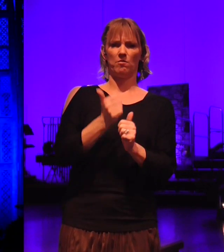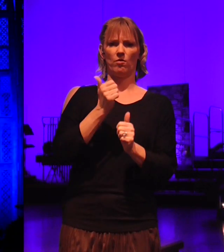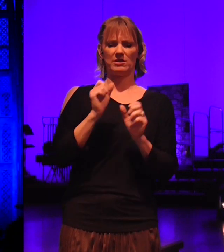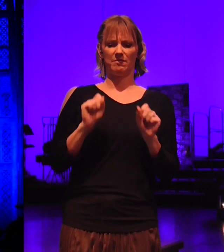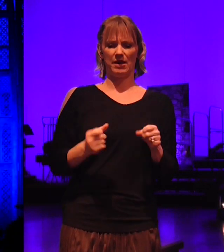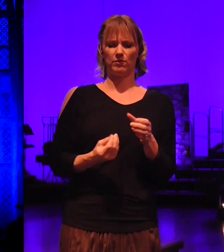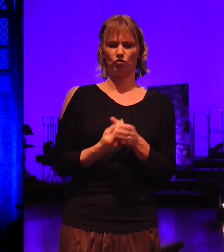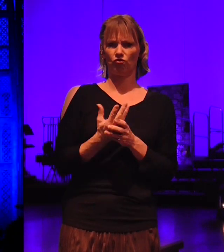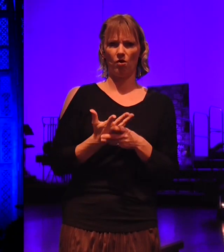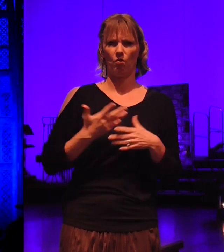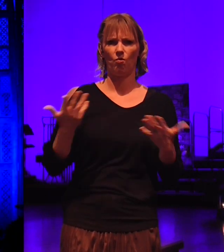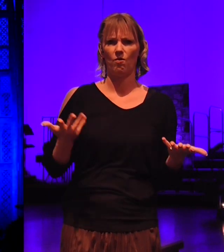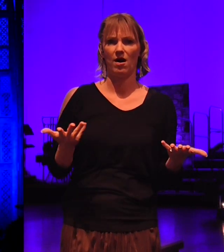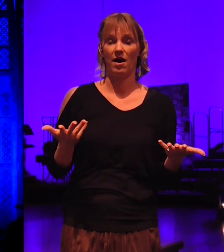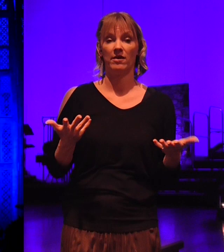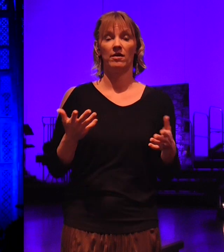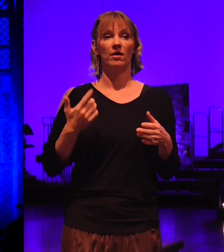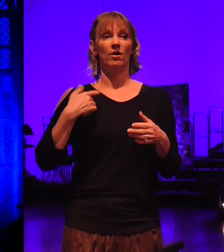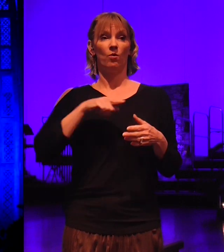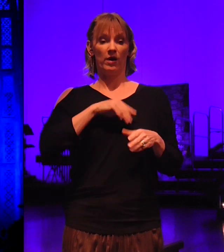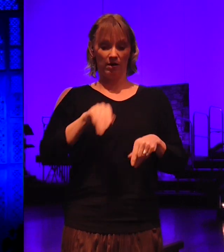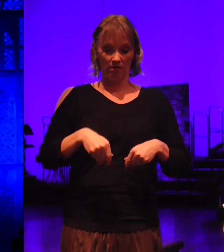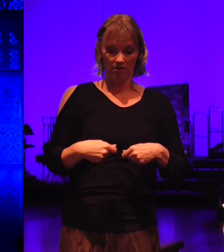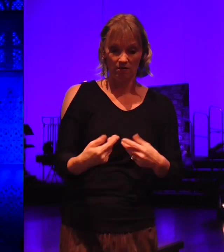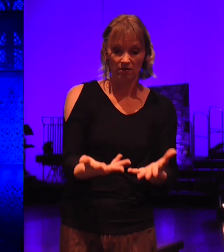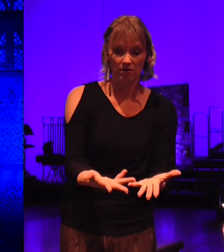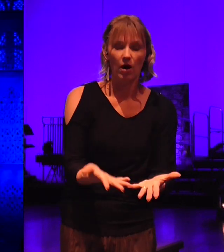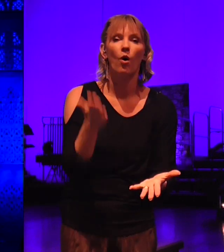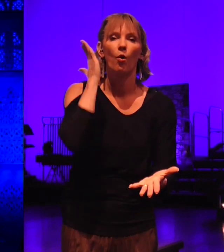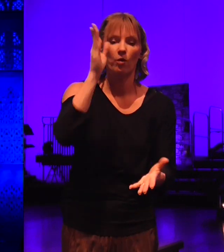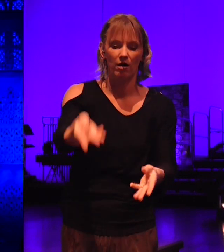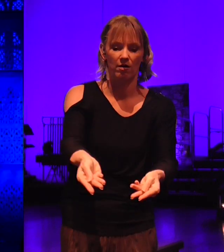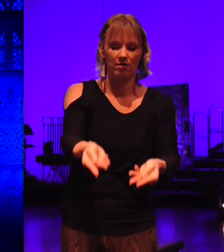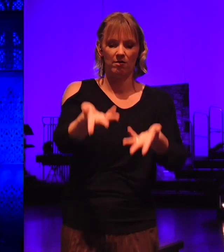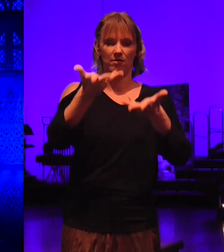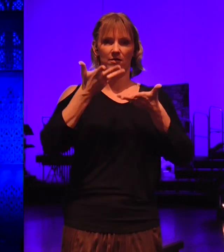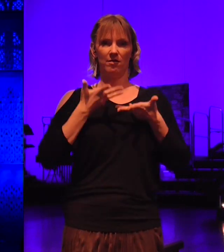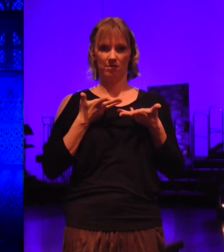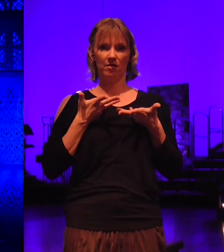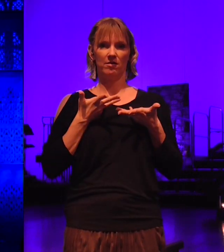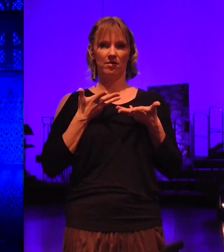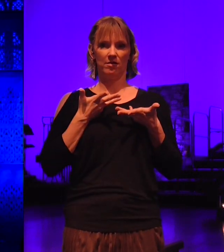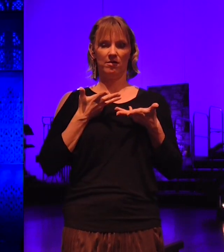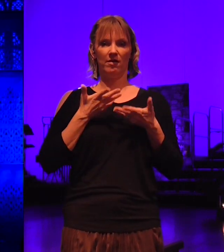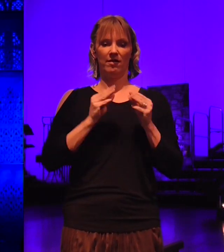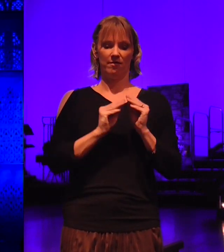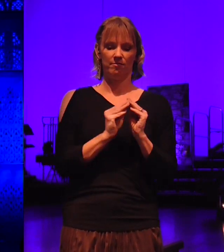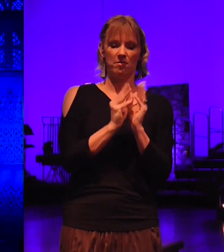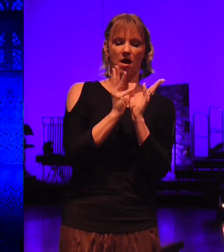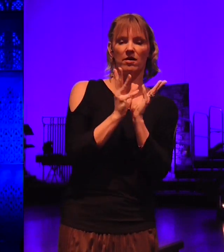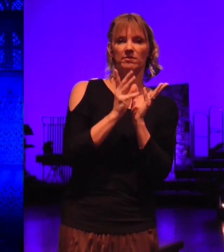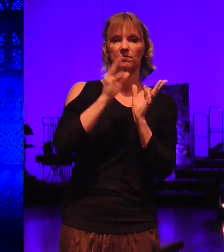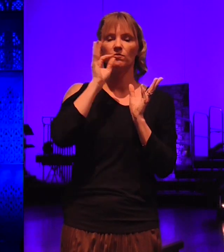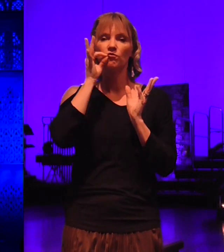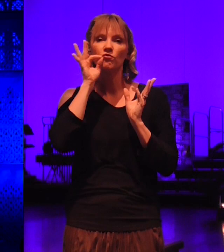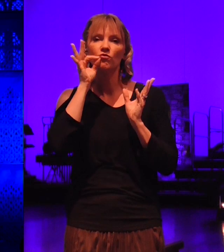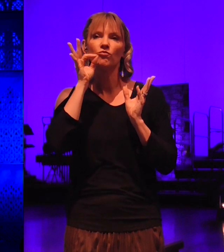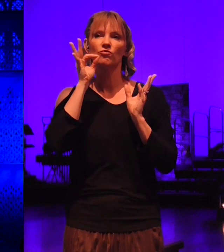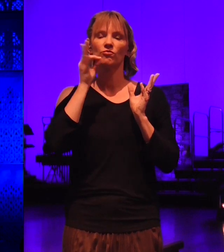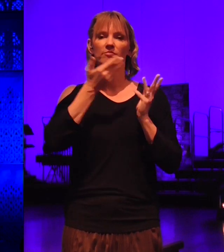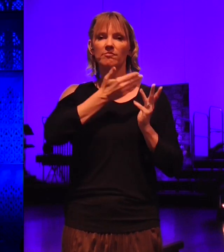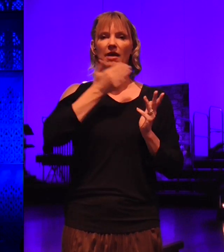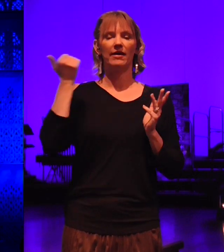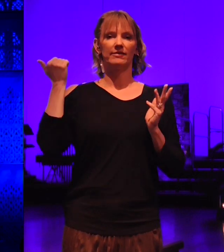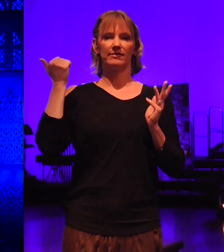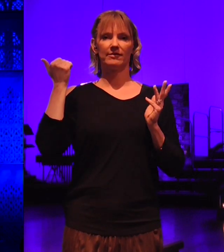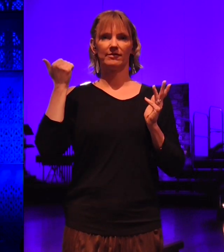as we give it what it needs, it begins to provide for us the blossoms, the fruits, and the best of